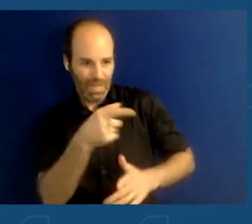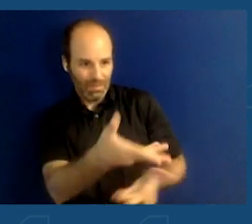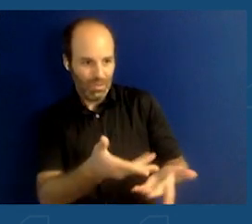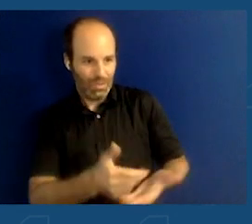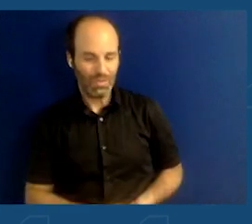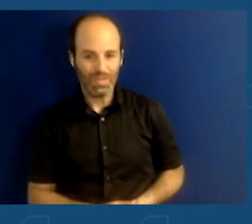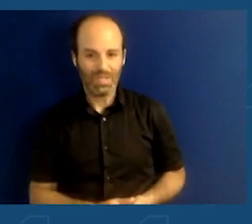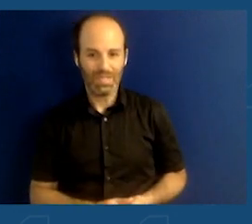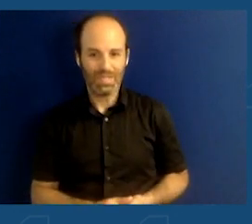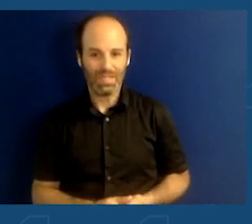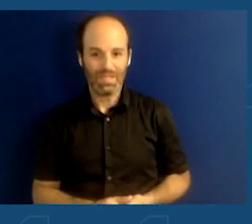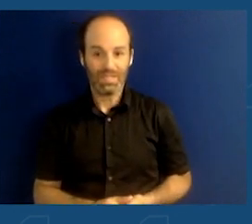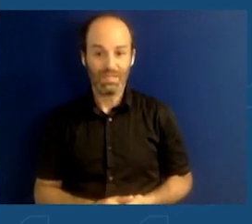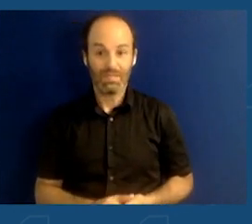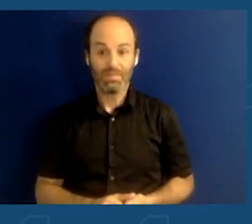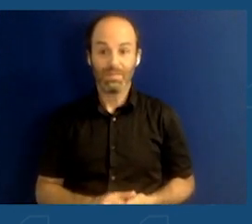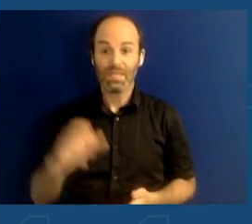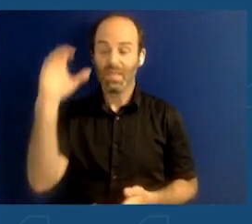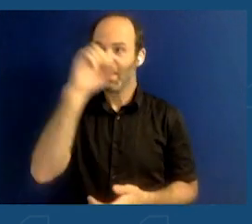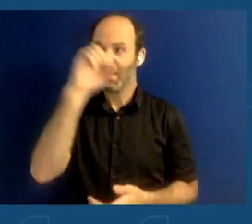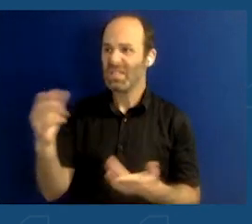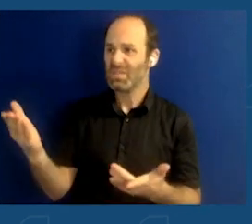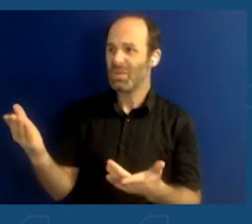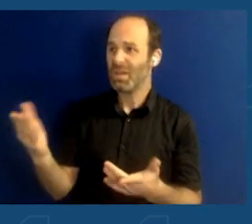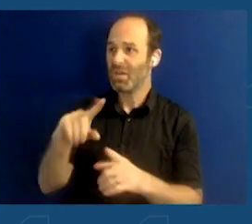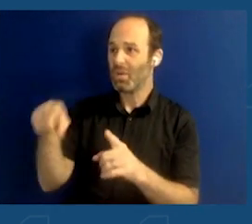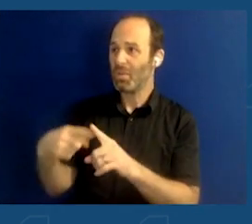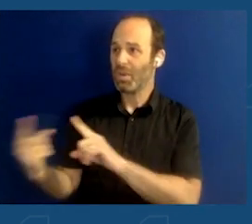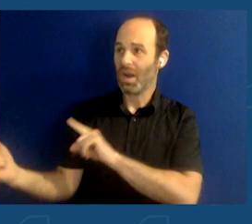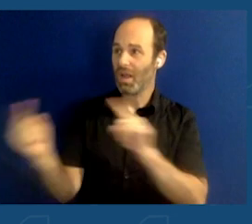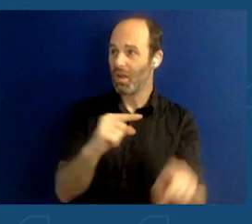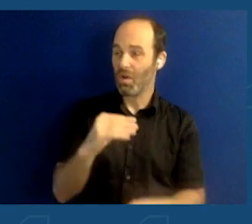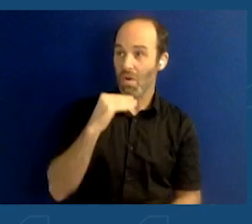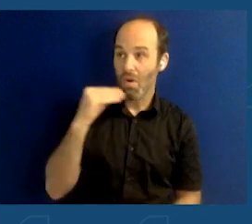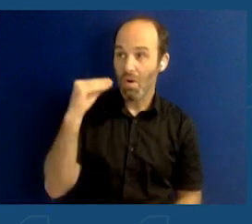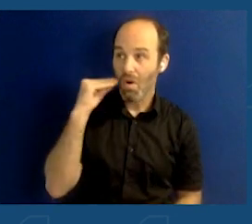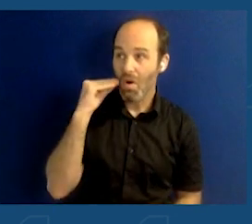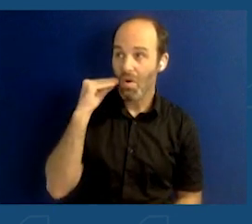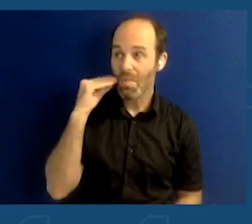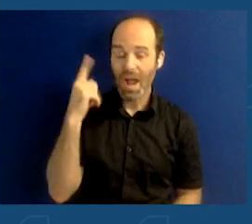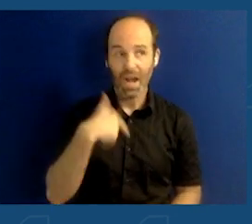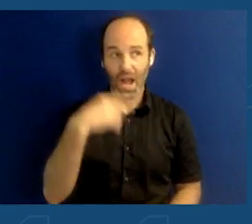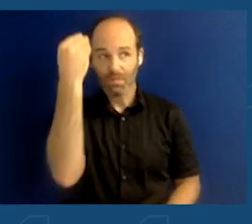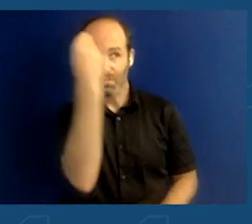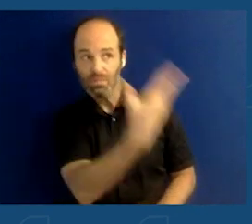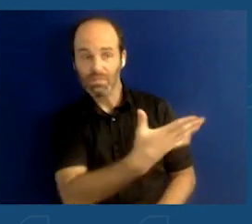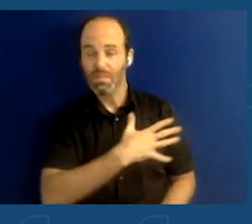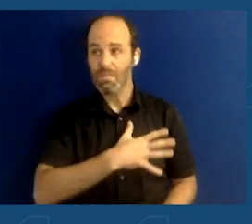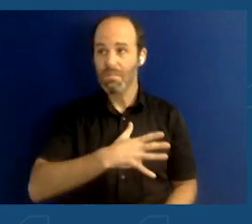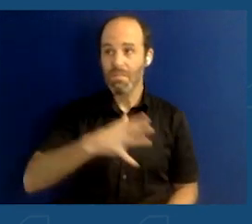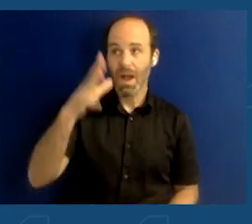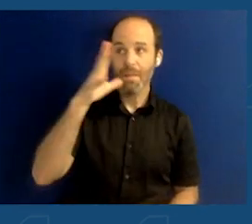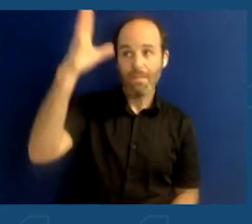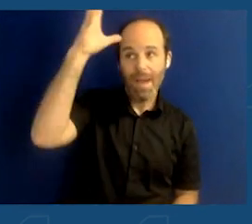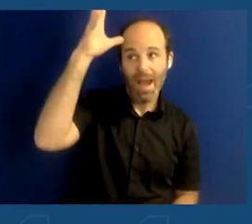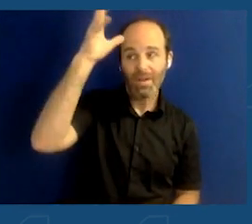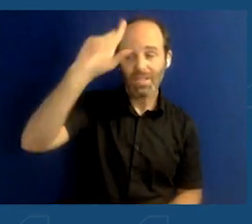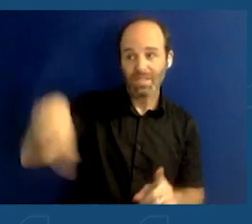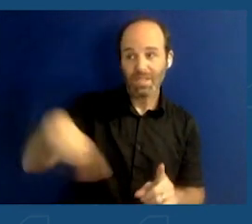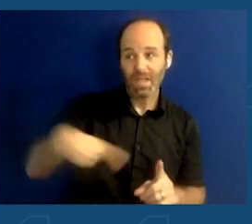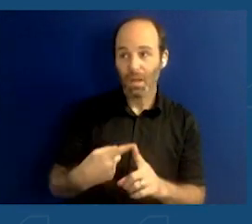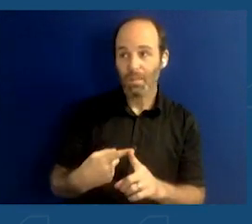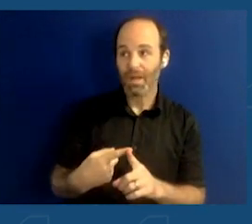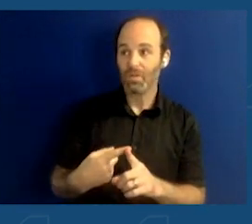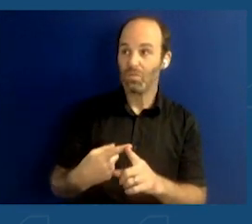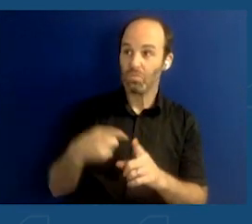But guess what, Celia? When I go home and I tell my parents about what